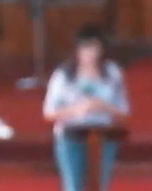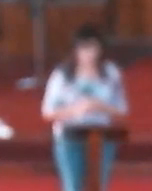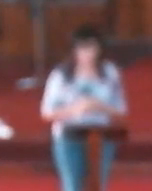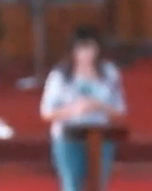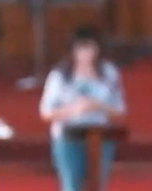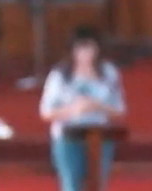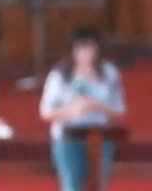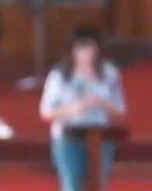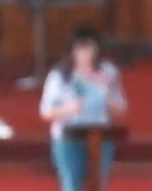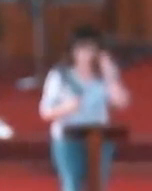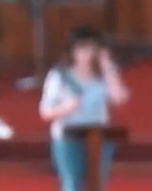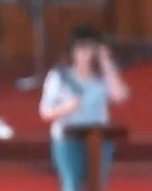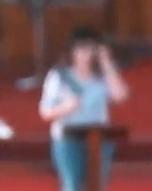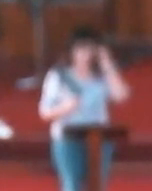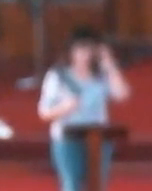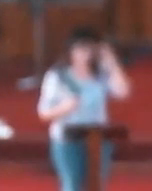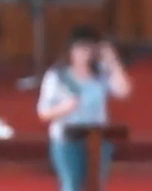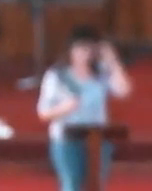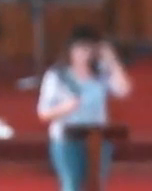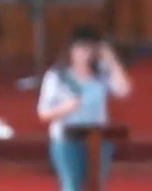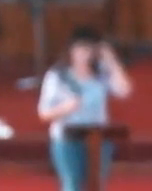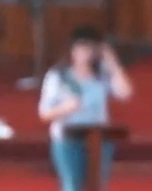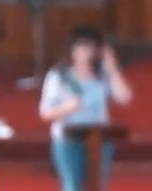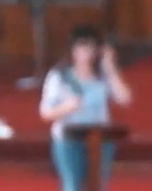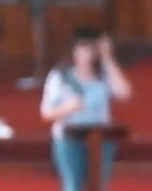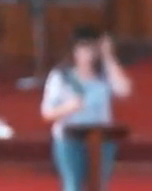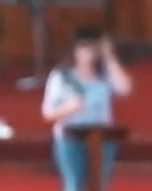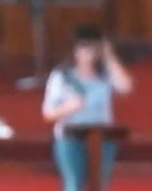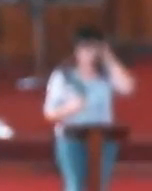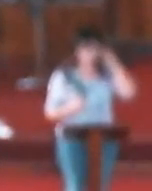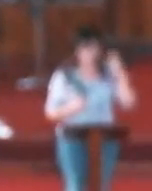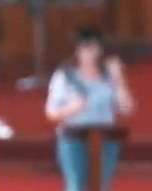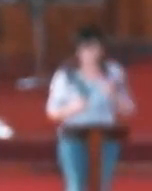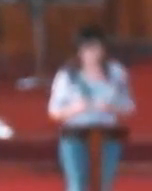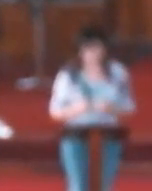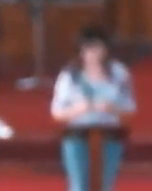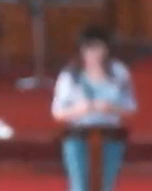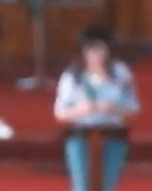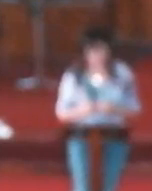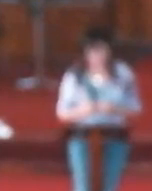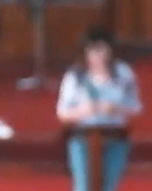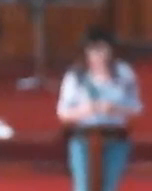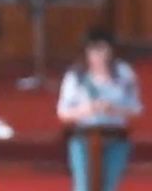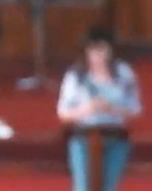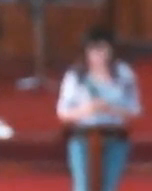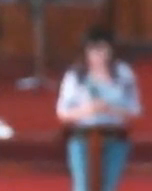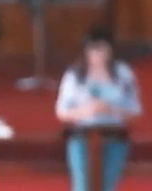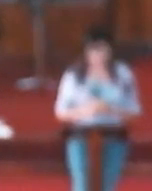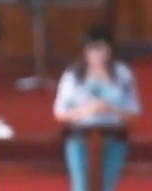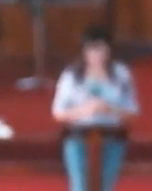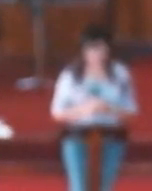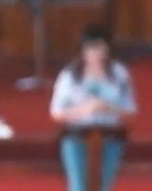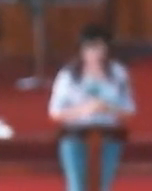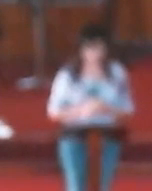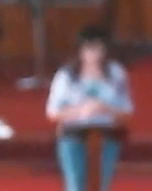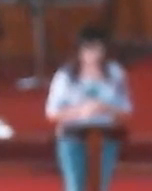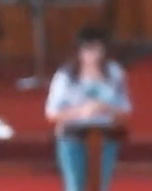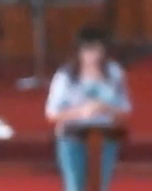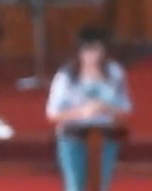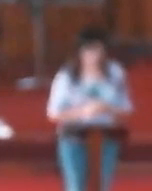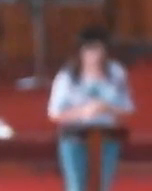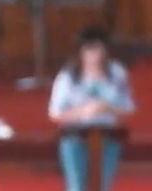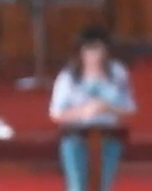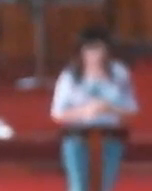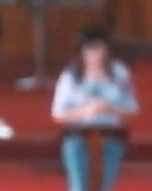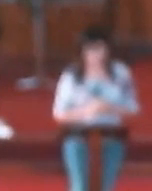salieras fiador por tu amigo, si has empeñado tu palabra a un extraño, te has enlazado con las palabras de tu